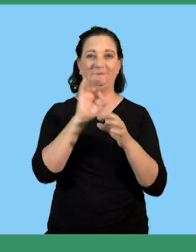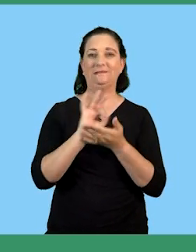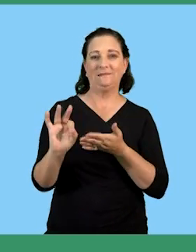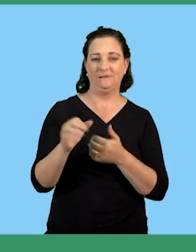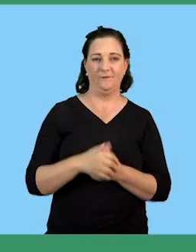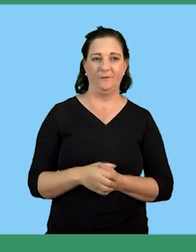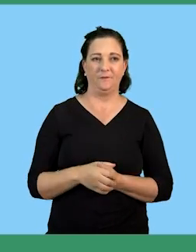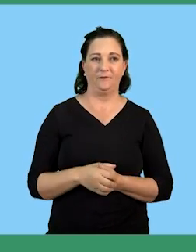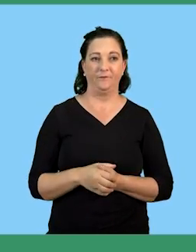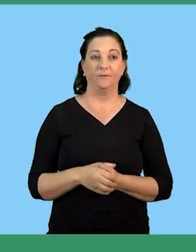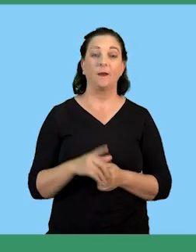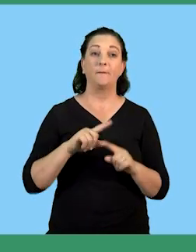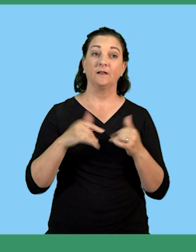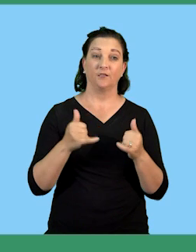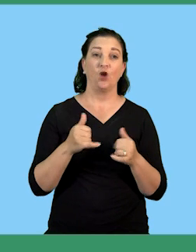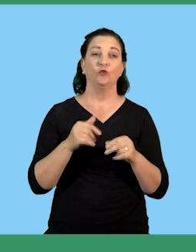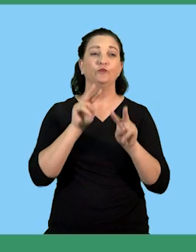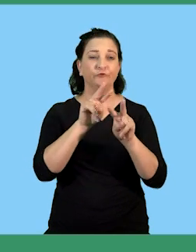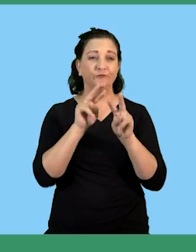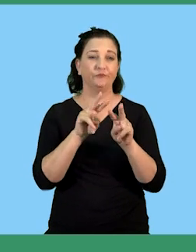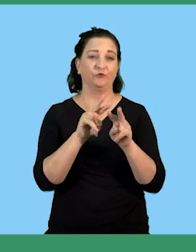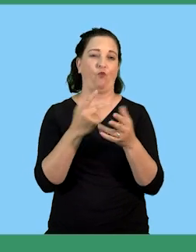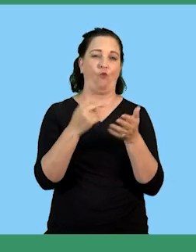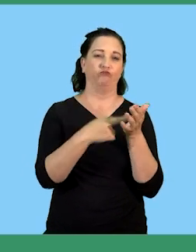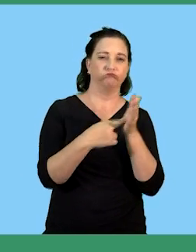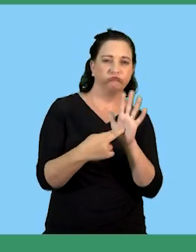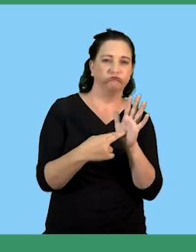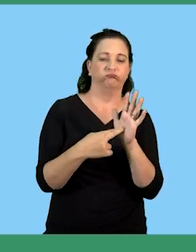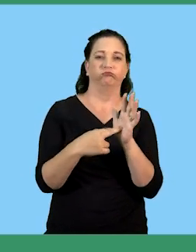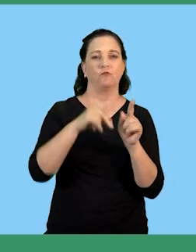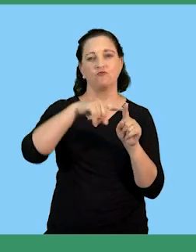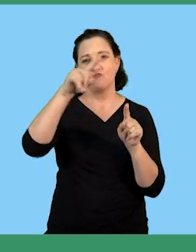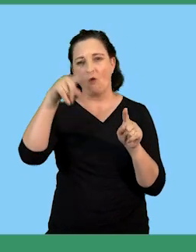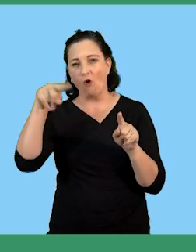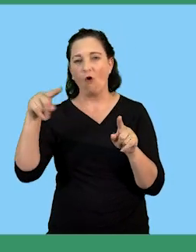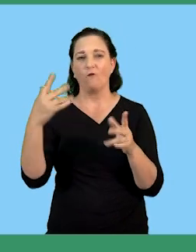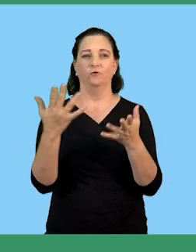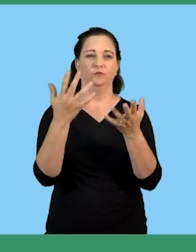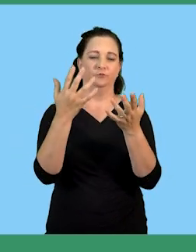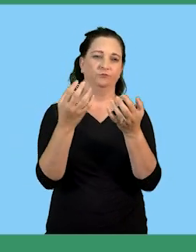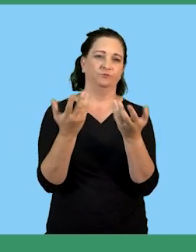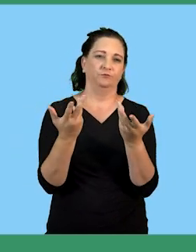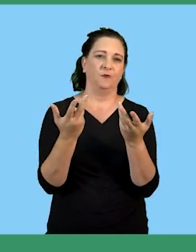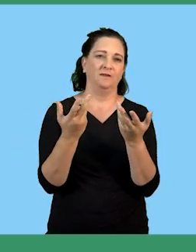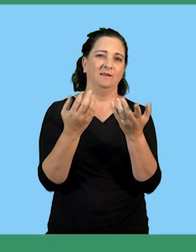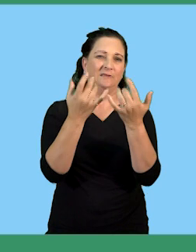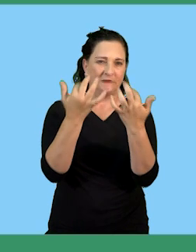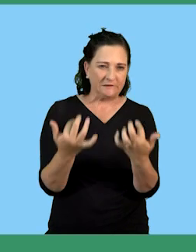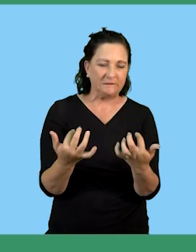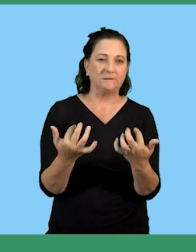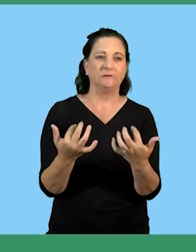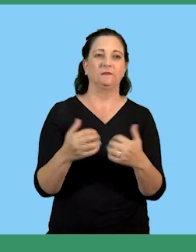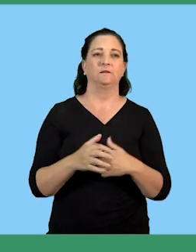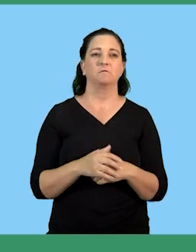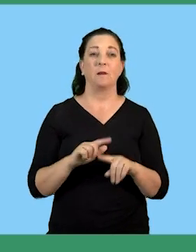Provide visual representations of statistics in the form of graphs or charts. And this one, it gets easily interpreted in the form of